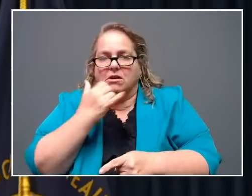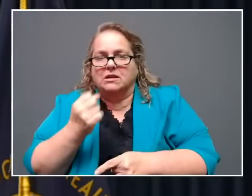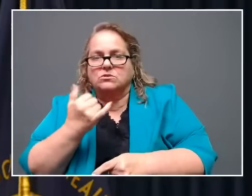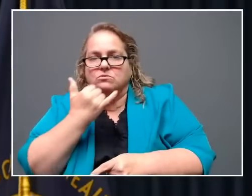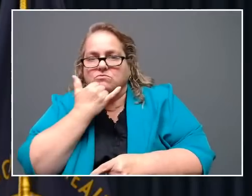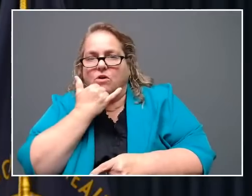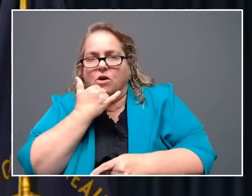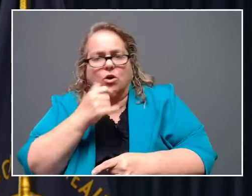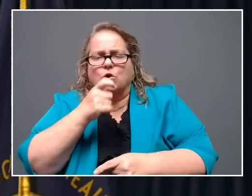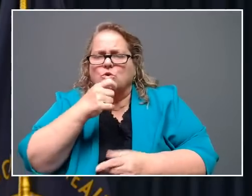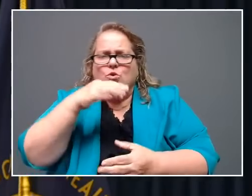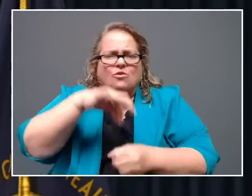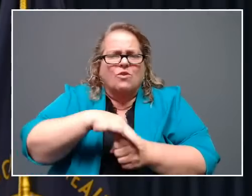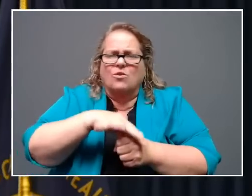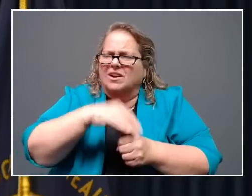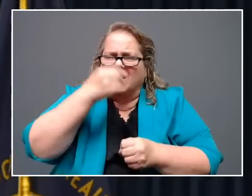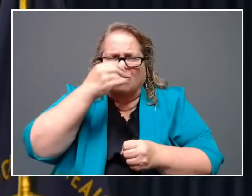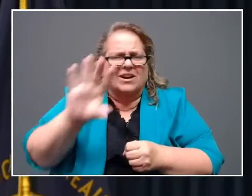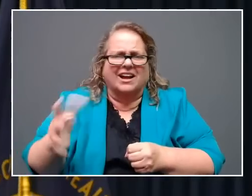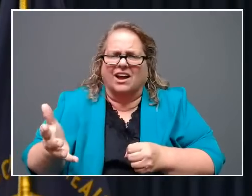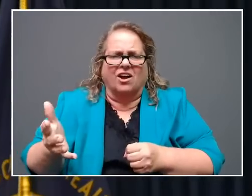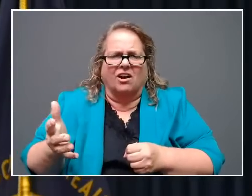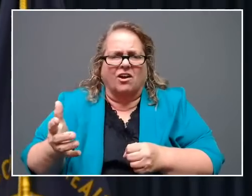from a victim of rape or incest is wrong.